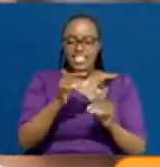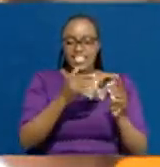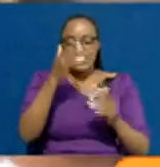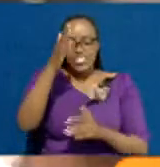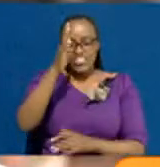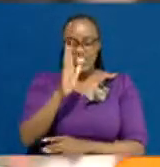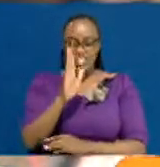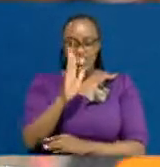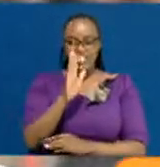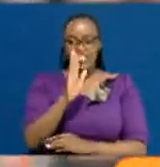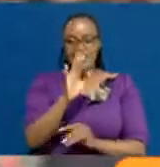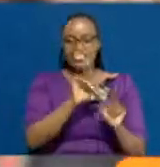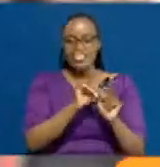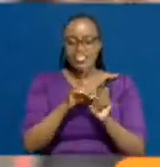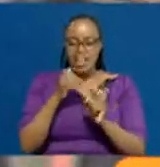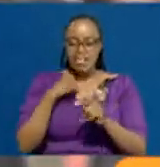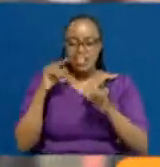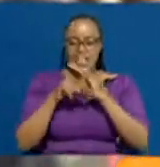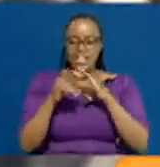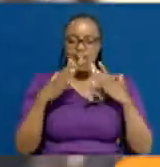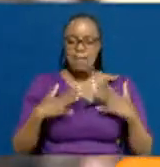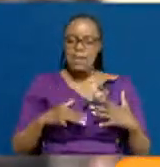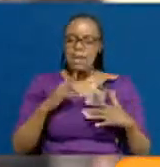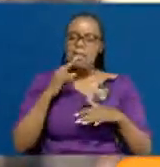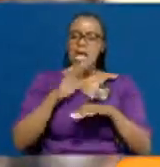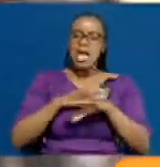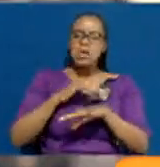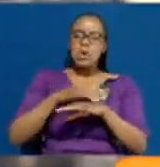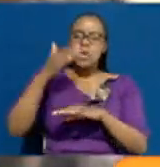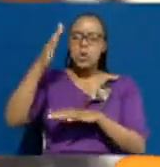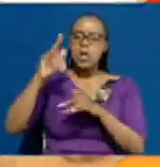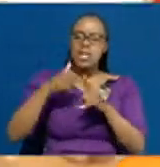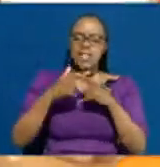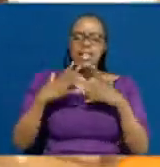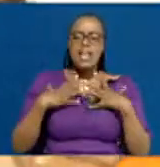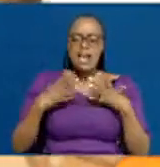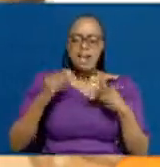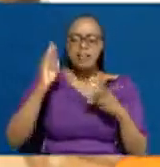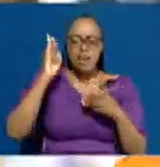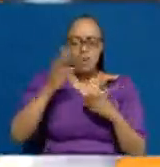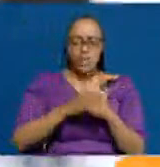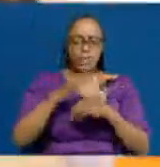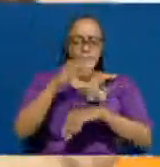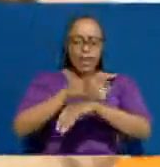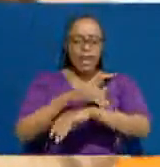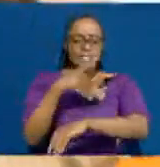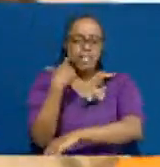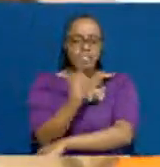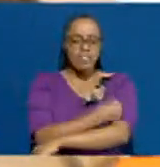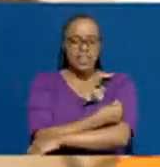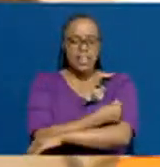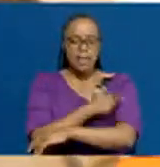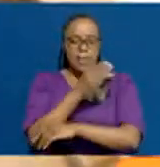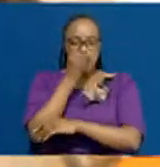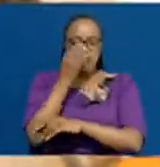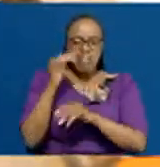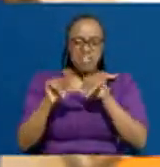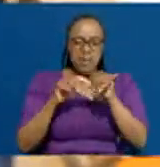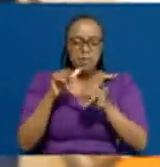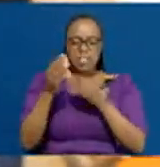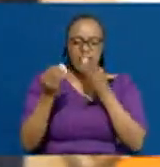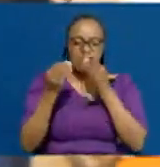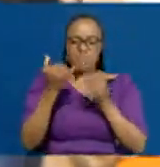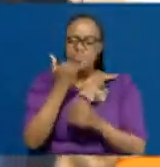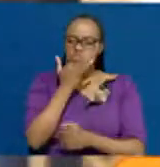ikikuja ingie kwa mwili yangu, niite Mungu, ninapona. Yes, I've been vaccinated. No, I didn't really care about the